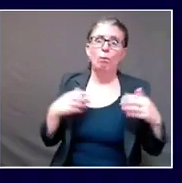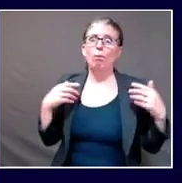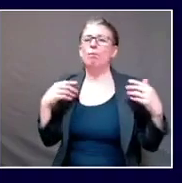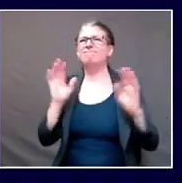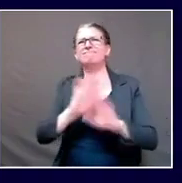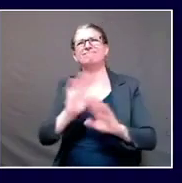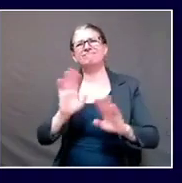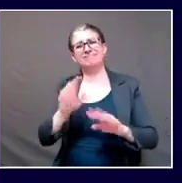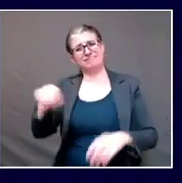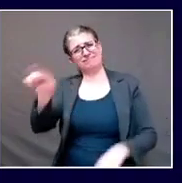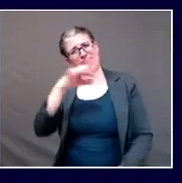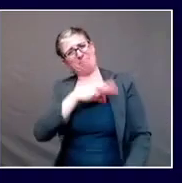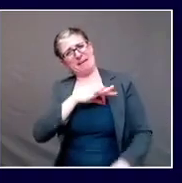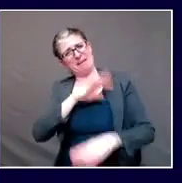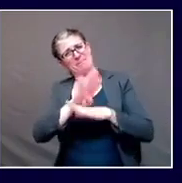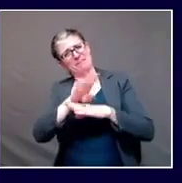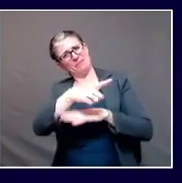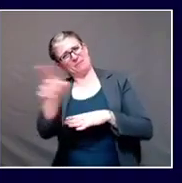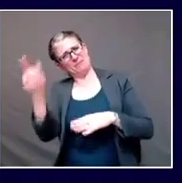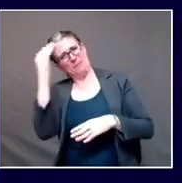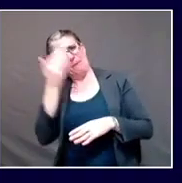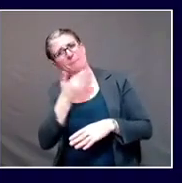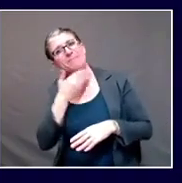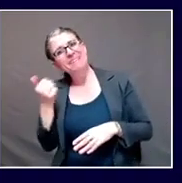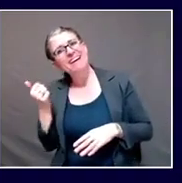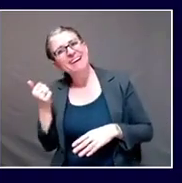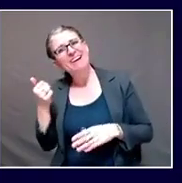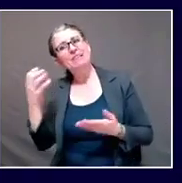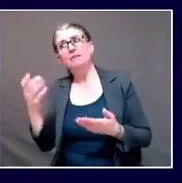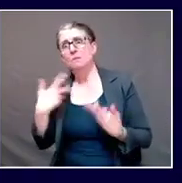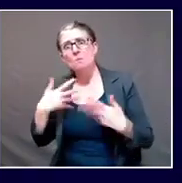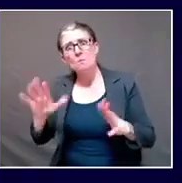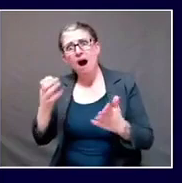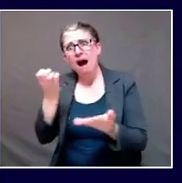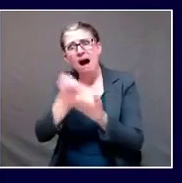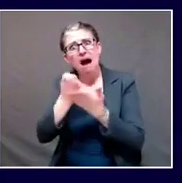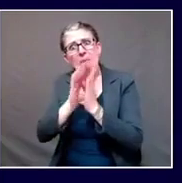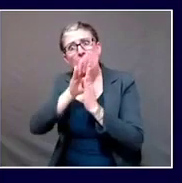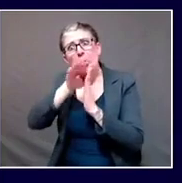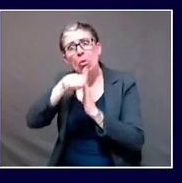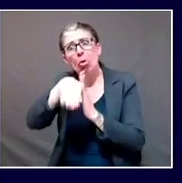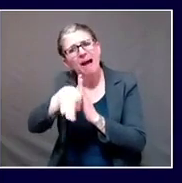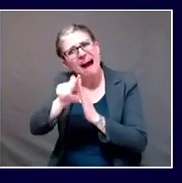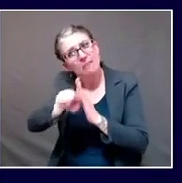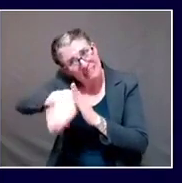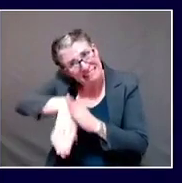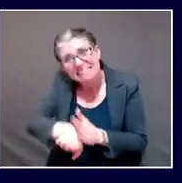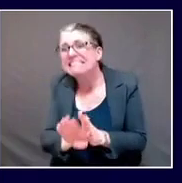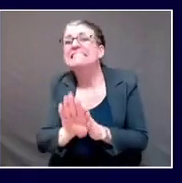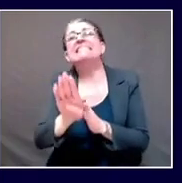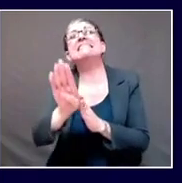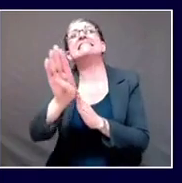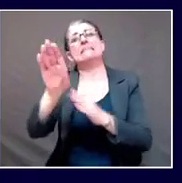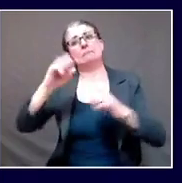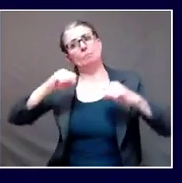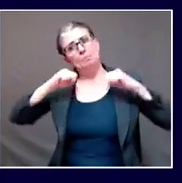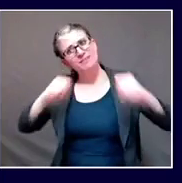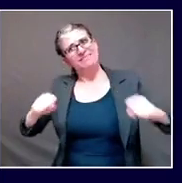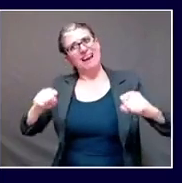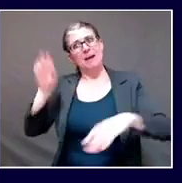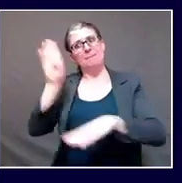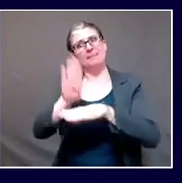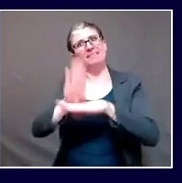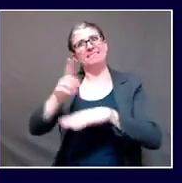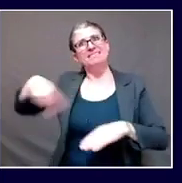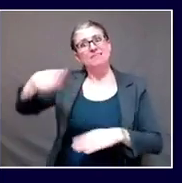the way to reinvigorate the state of Maine, the way for cruise ships to be reconnected to the state of Maine, docking